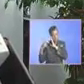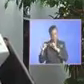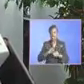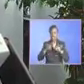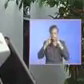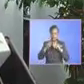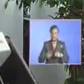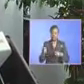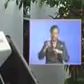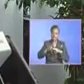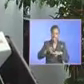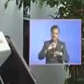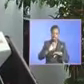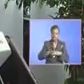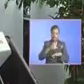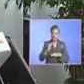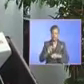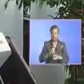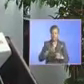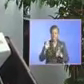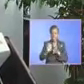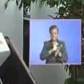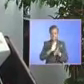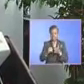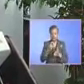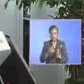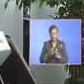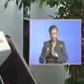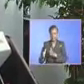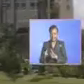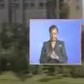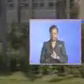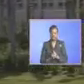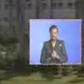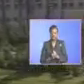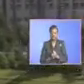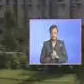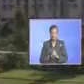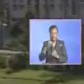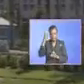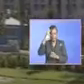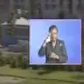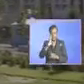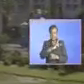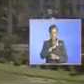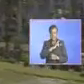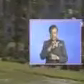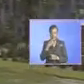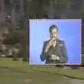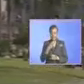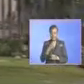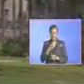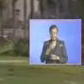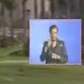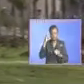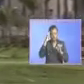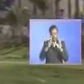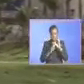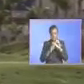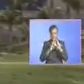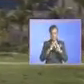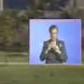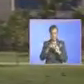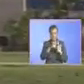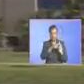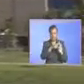on them to execute their plan. They obviously have a plan, so let them execute it. Minister de Aguilar expressed optimism that Bahama